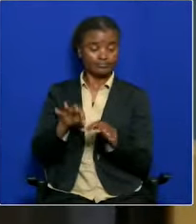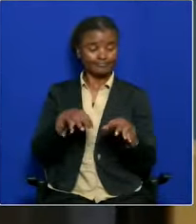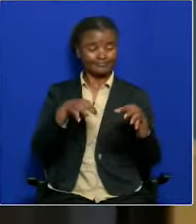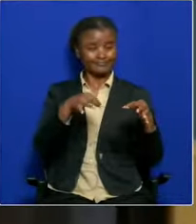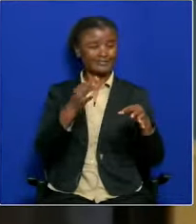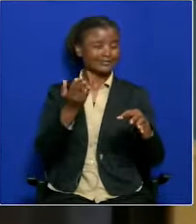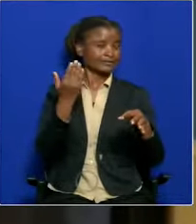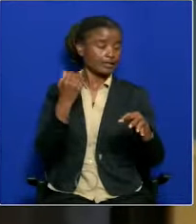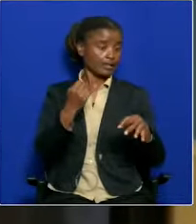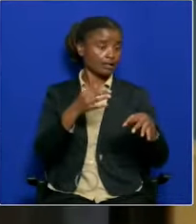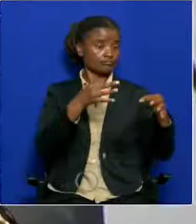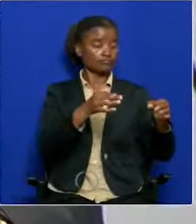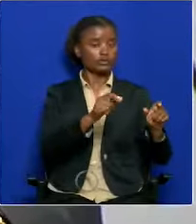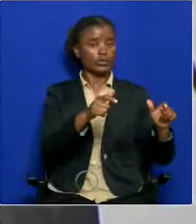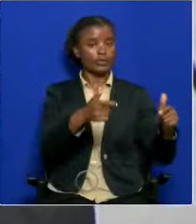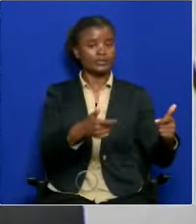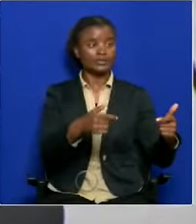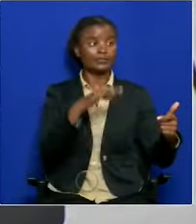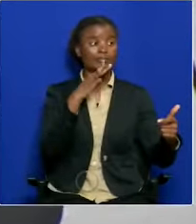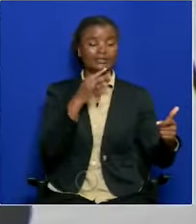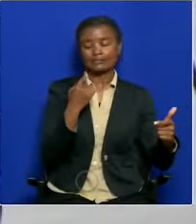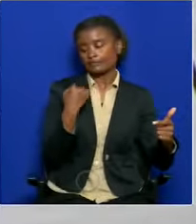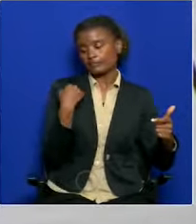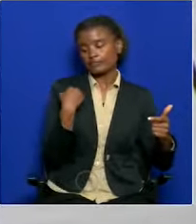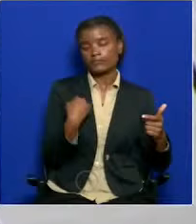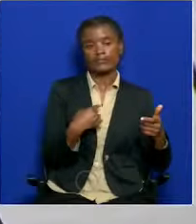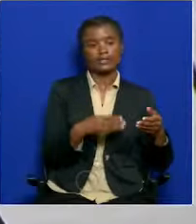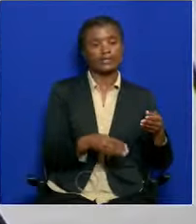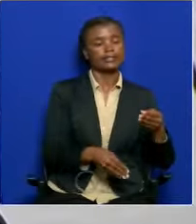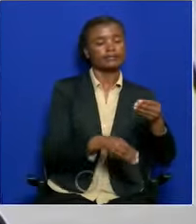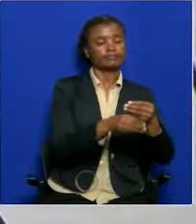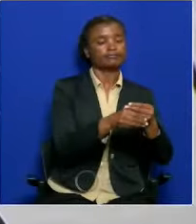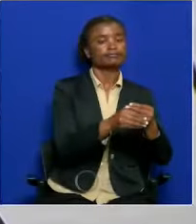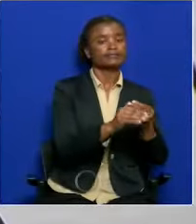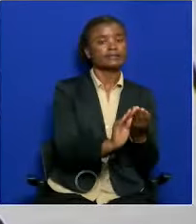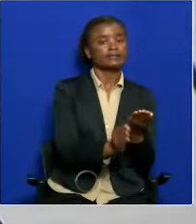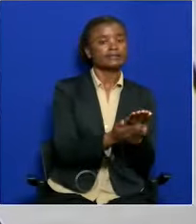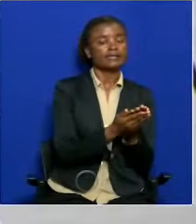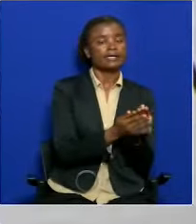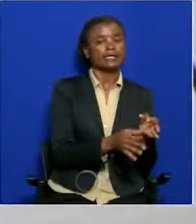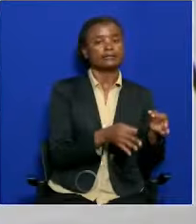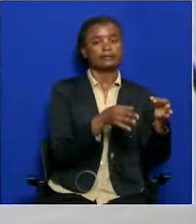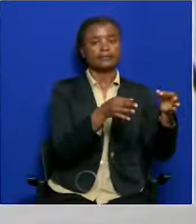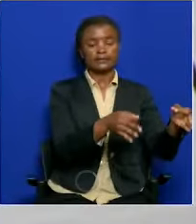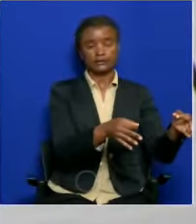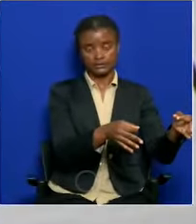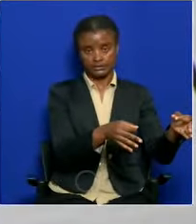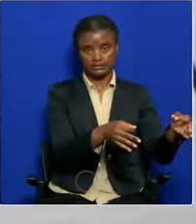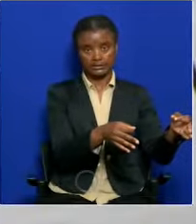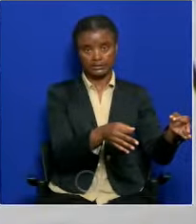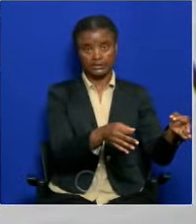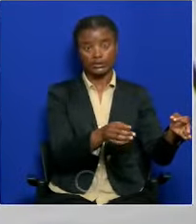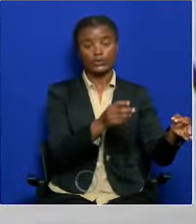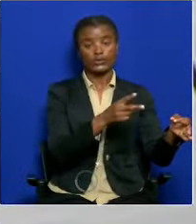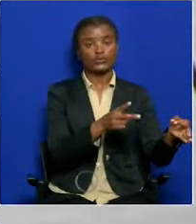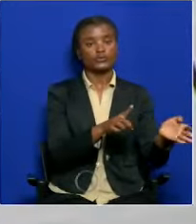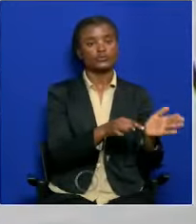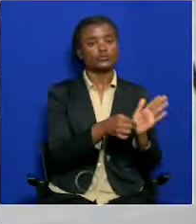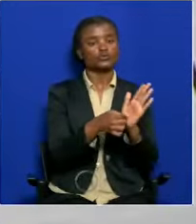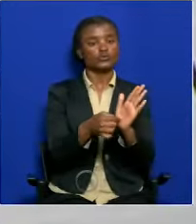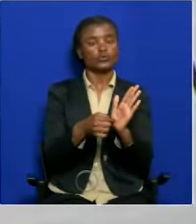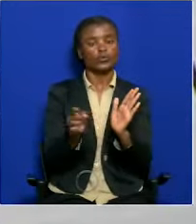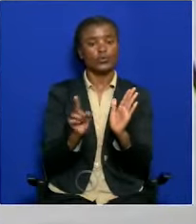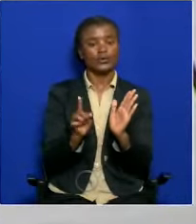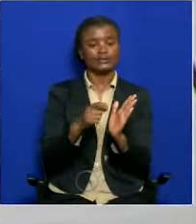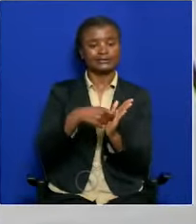been submitted before the Commission and appears to have signed one day